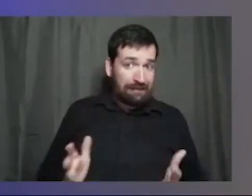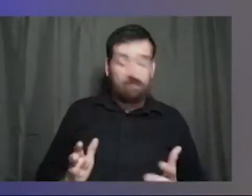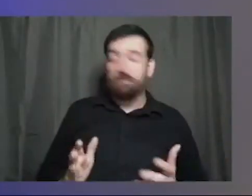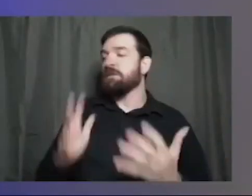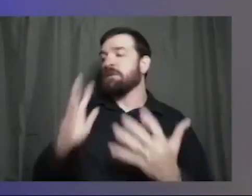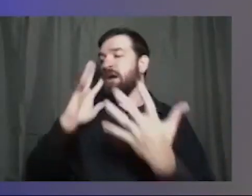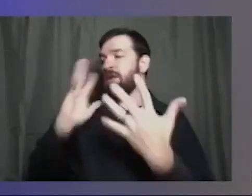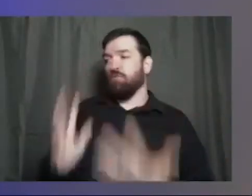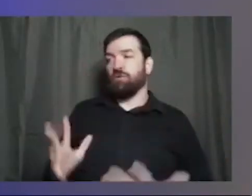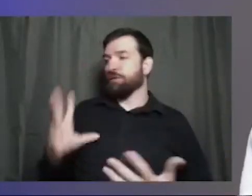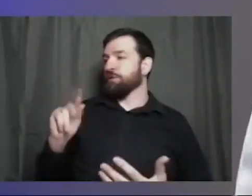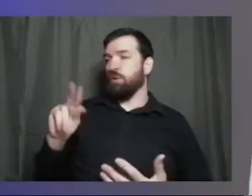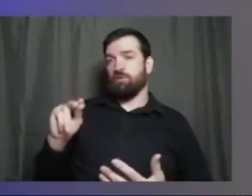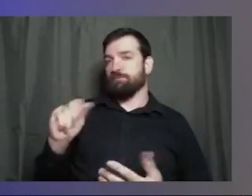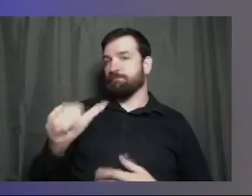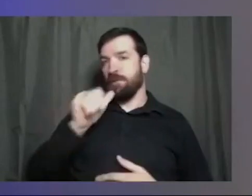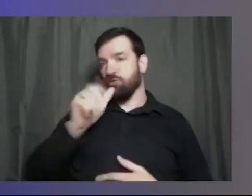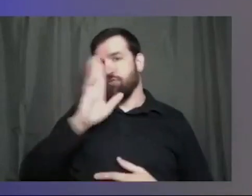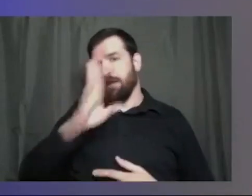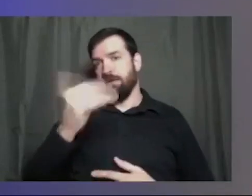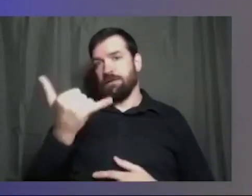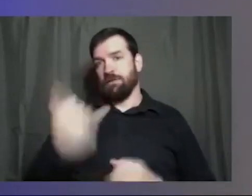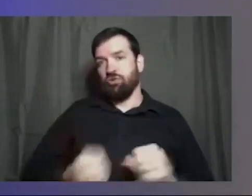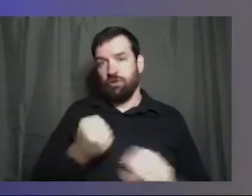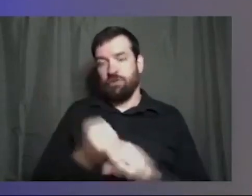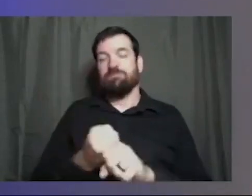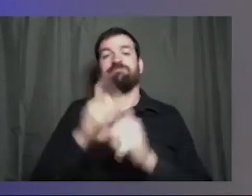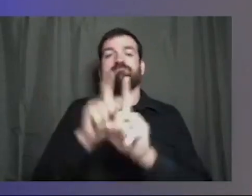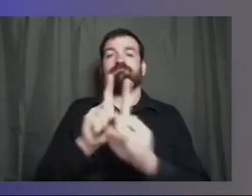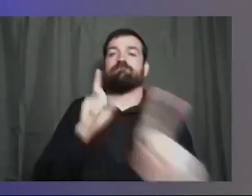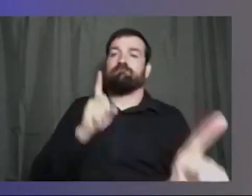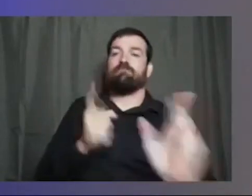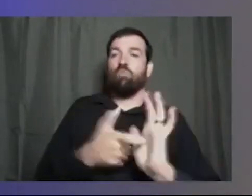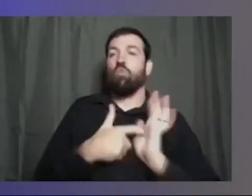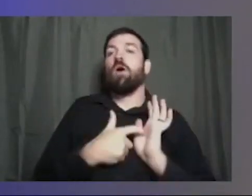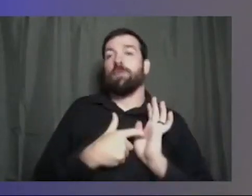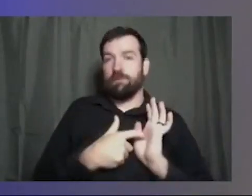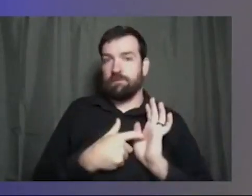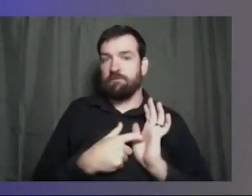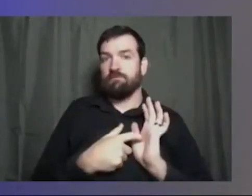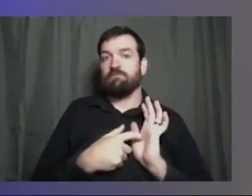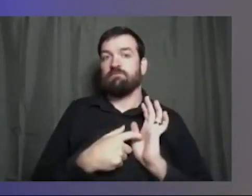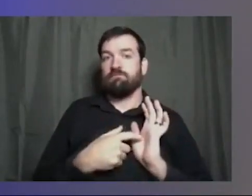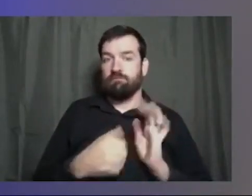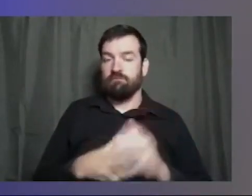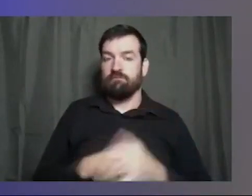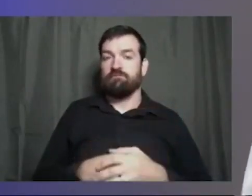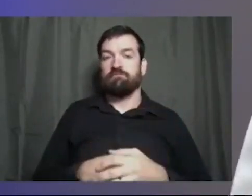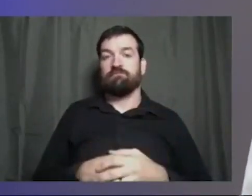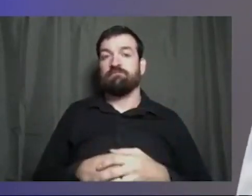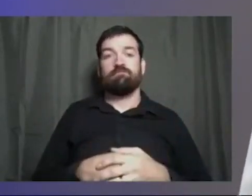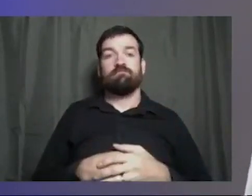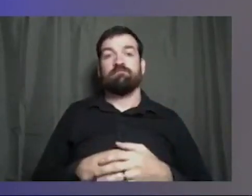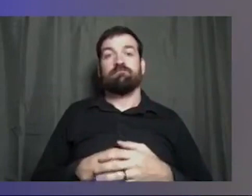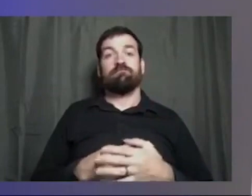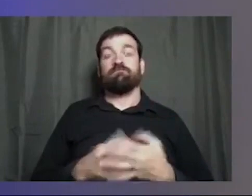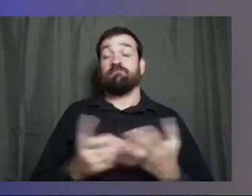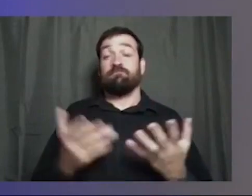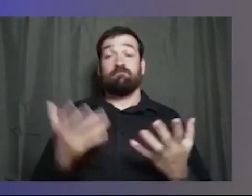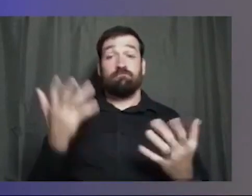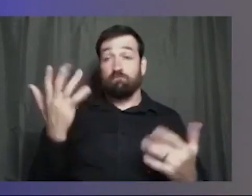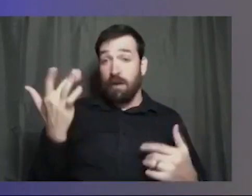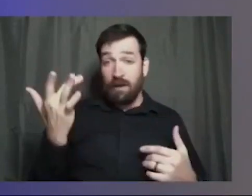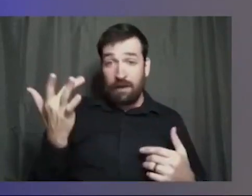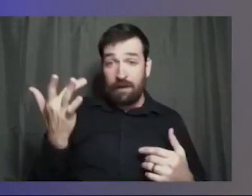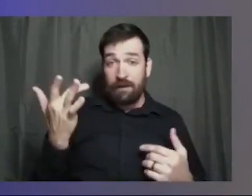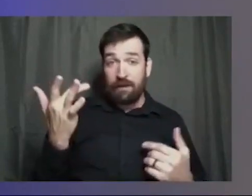directly. There will be distance requirements between fans and players, just for the pure reason of the